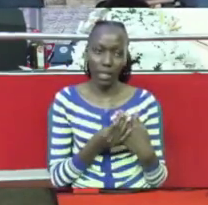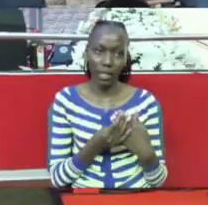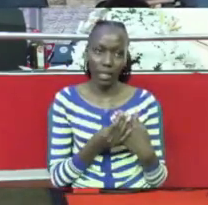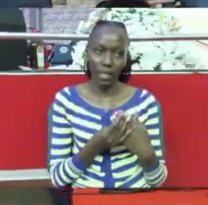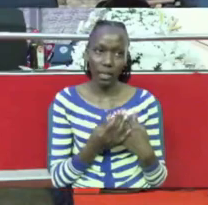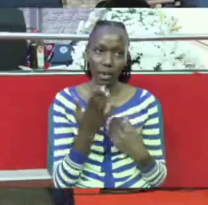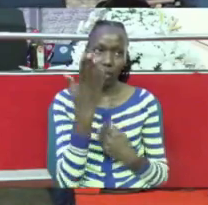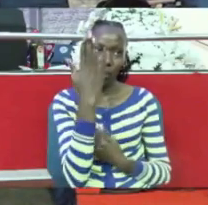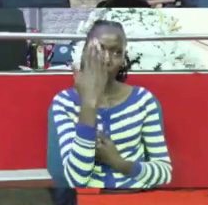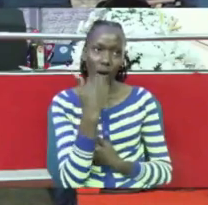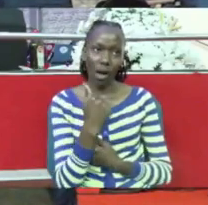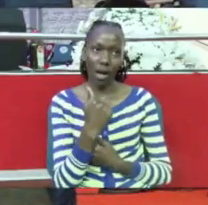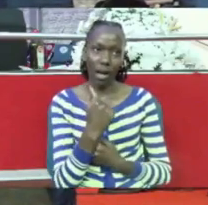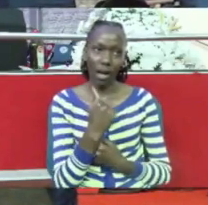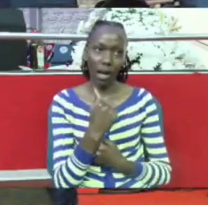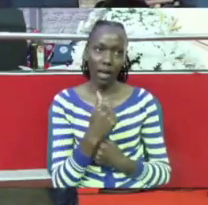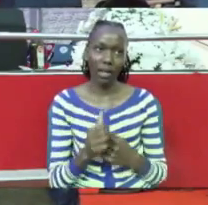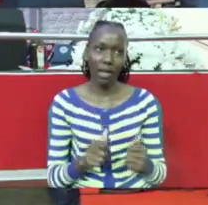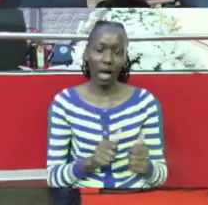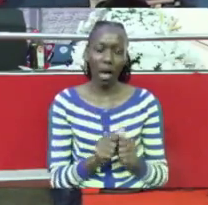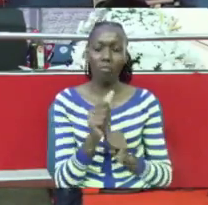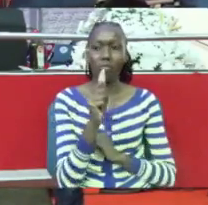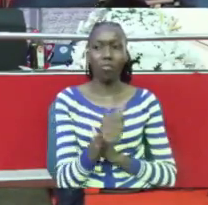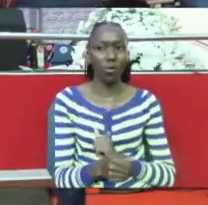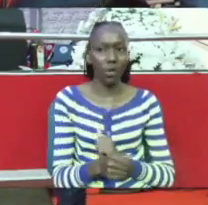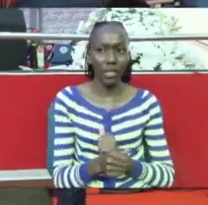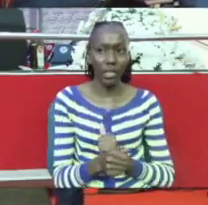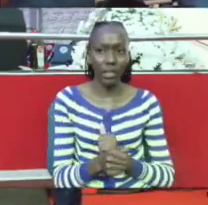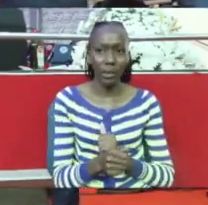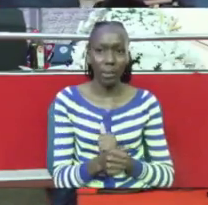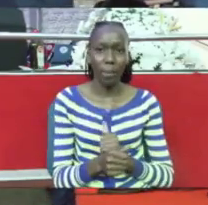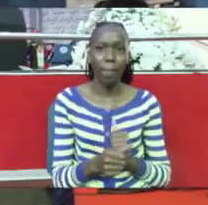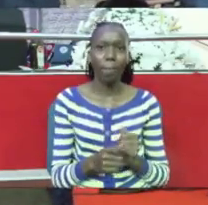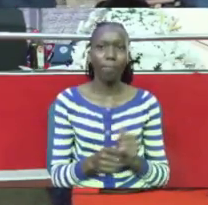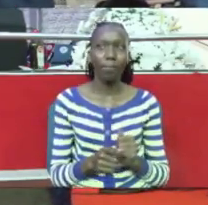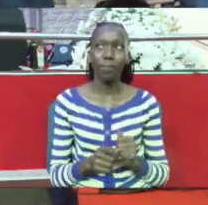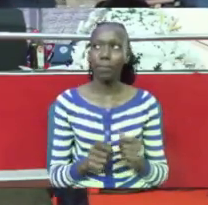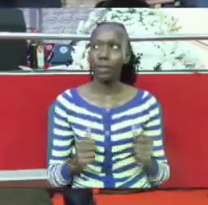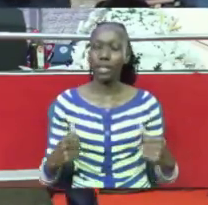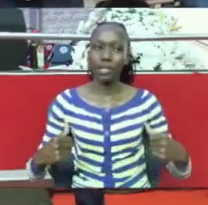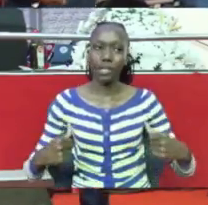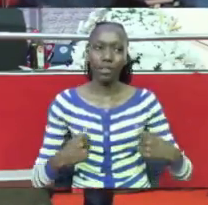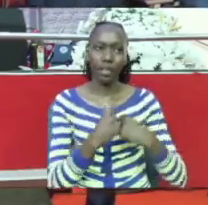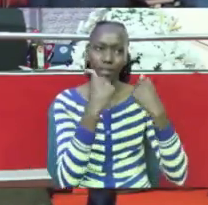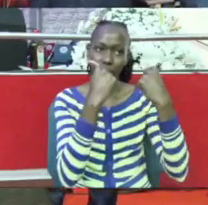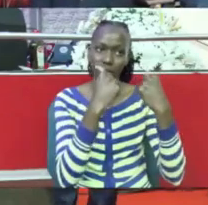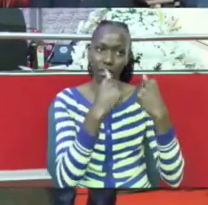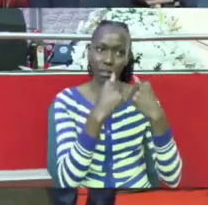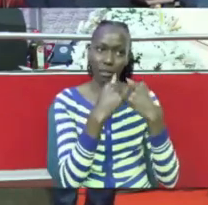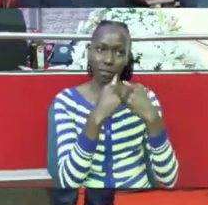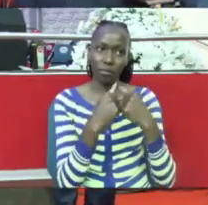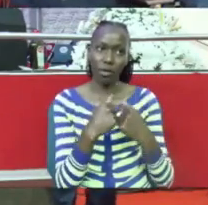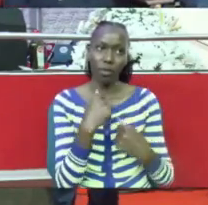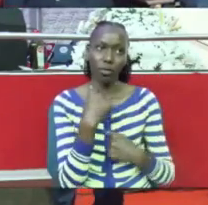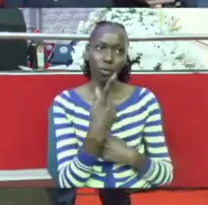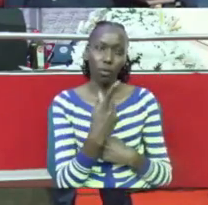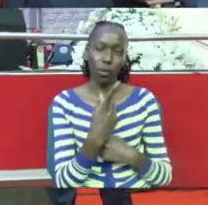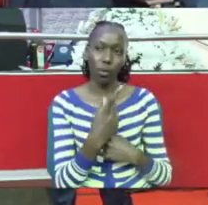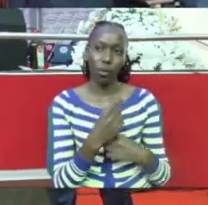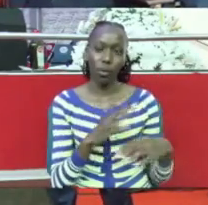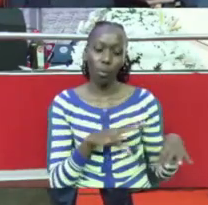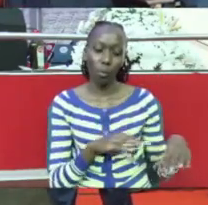avoid being heard and noticed, ili usiweze kusikika ama kutambulika. So creeping is